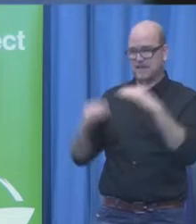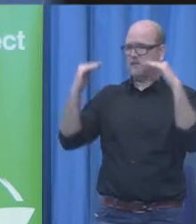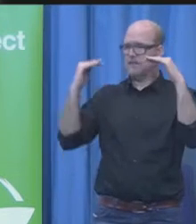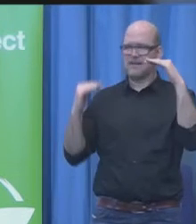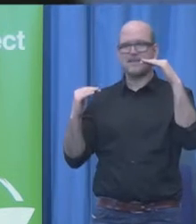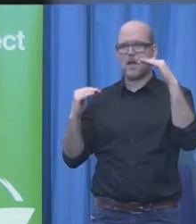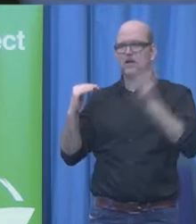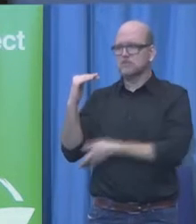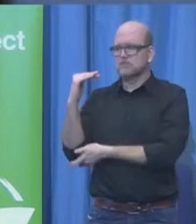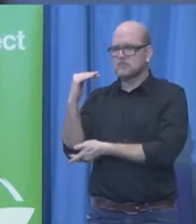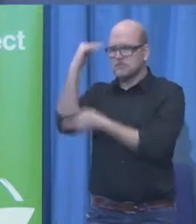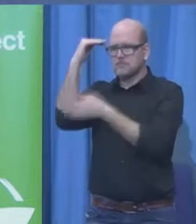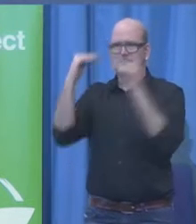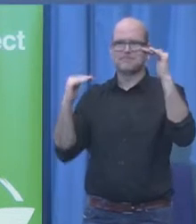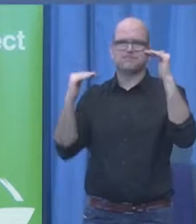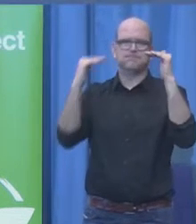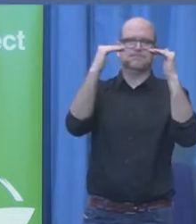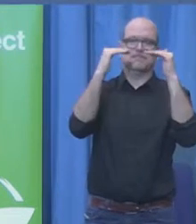It is especially for